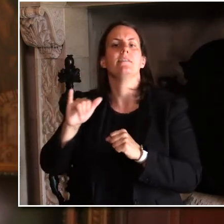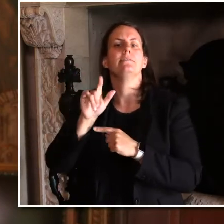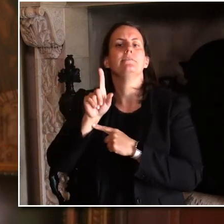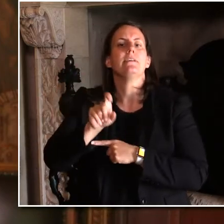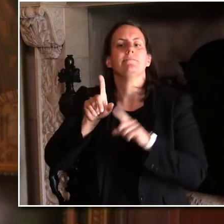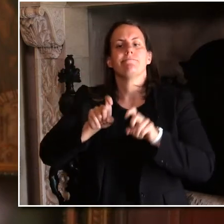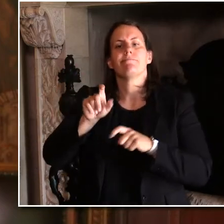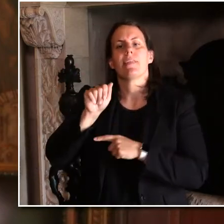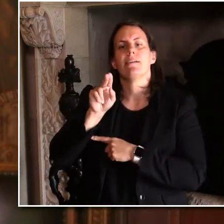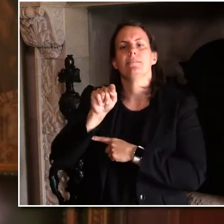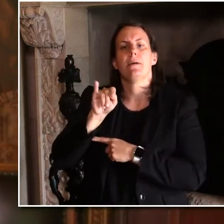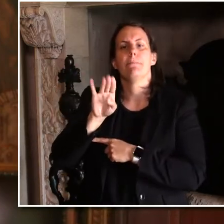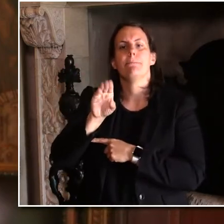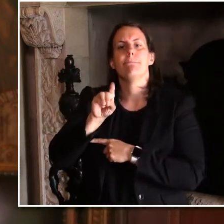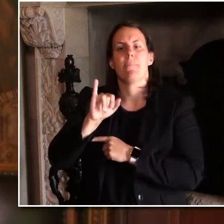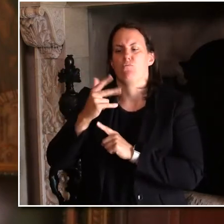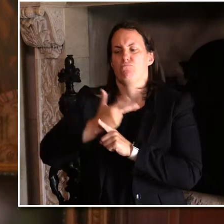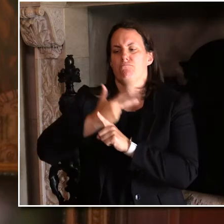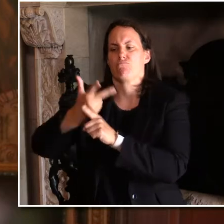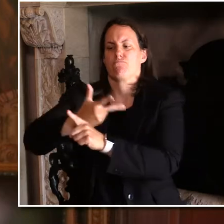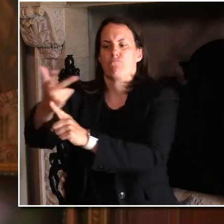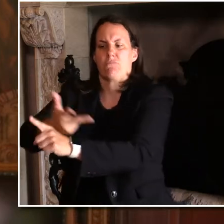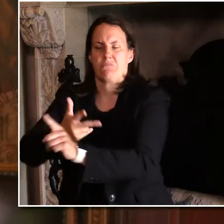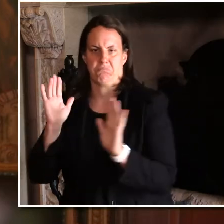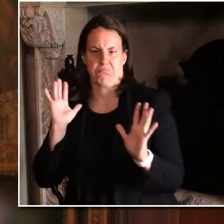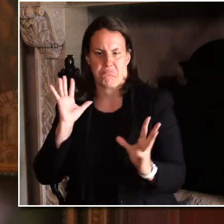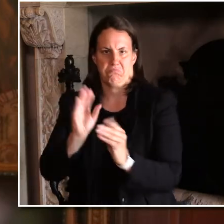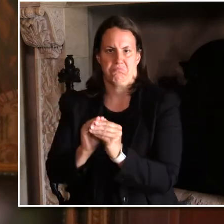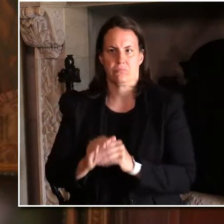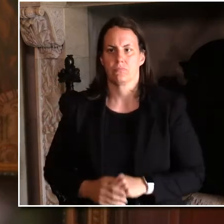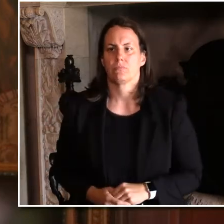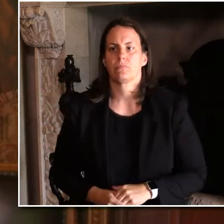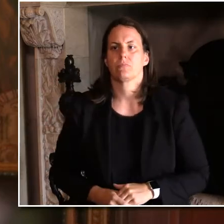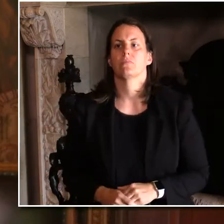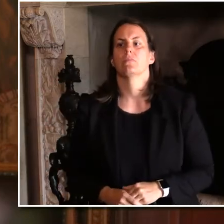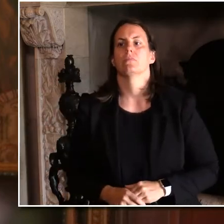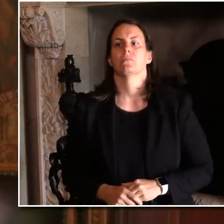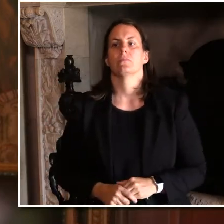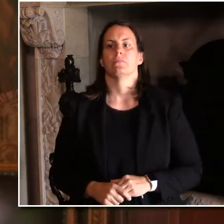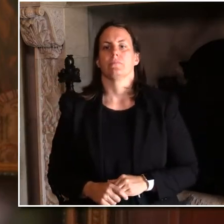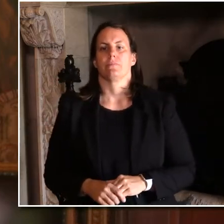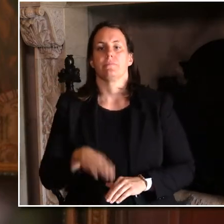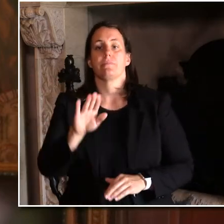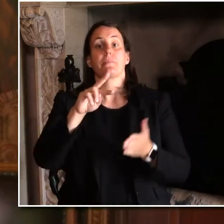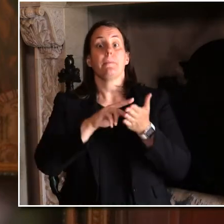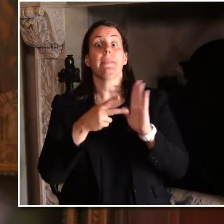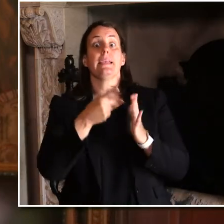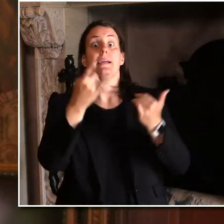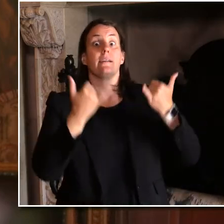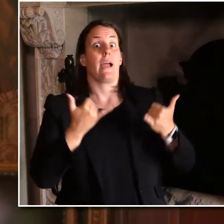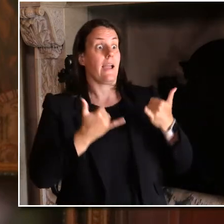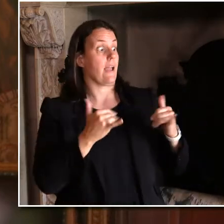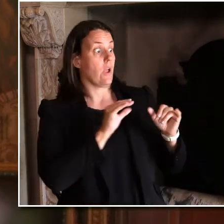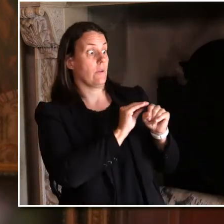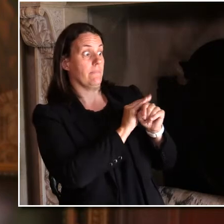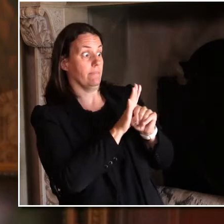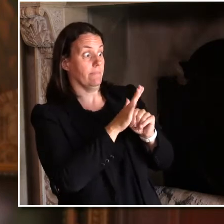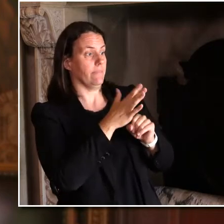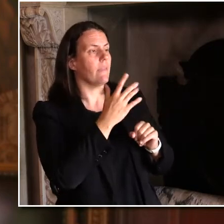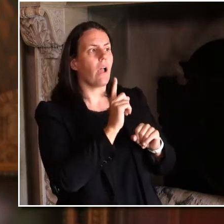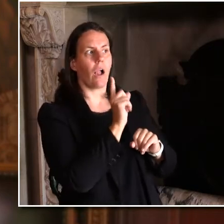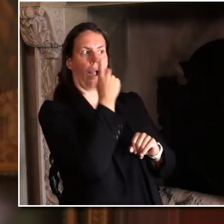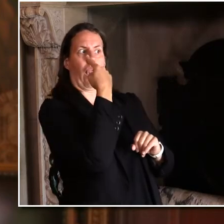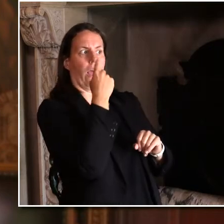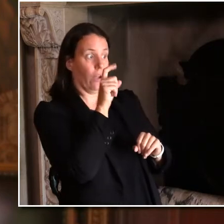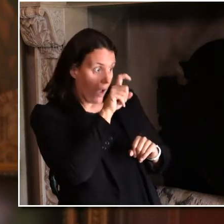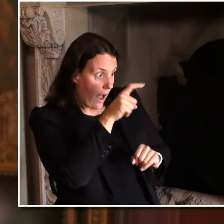The study doesn't provide information about current positive cases. It's not an alternative to diagnostic testing. In fact, participants in